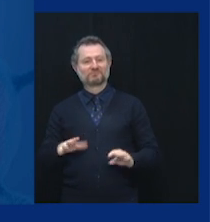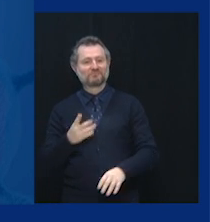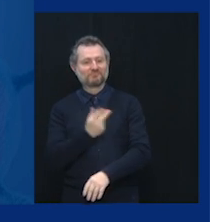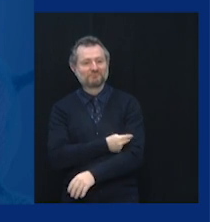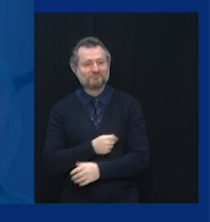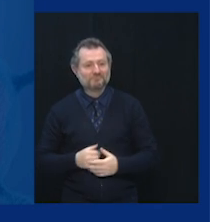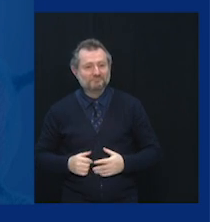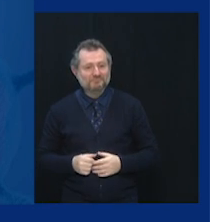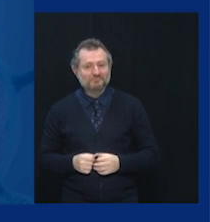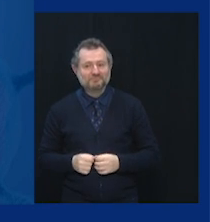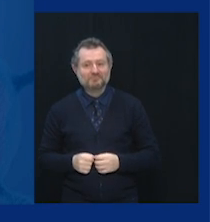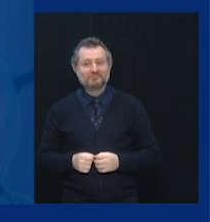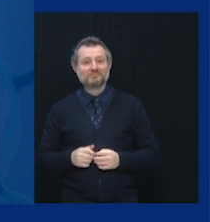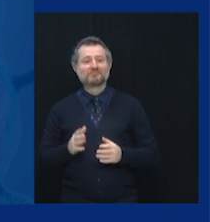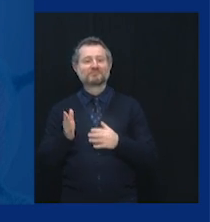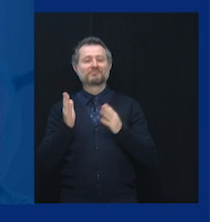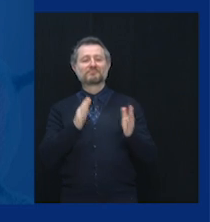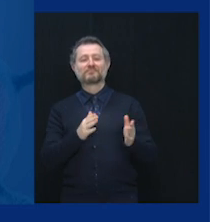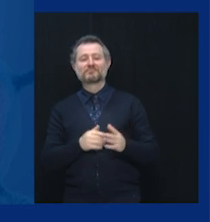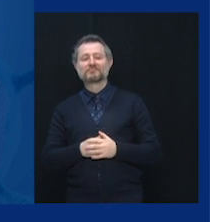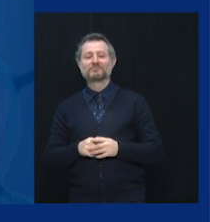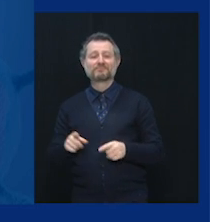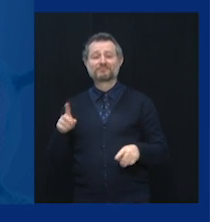You then go down to